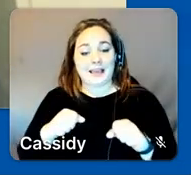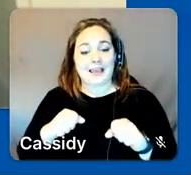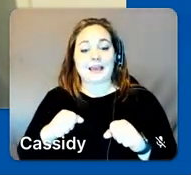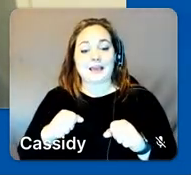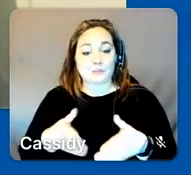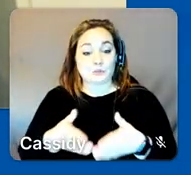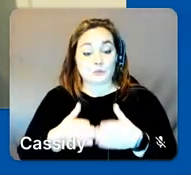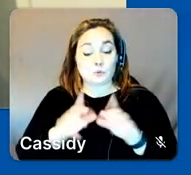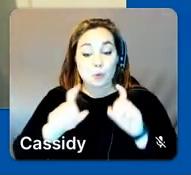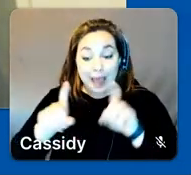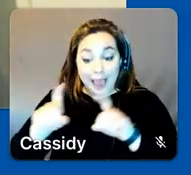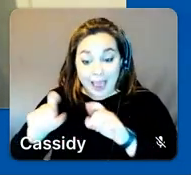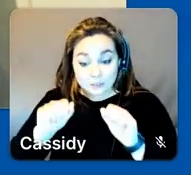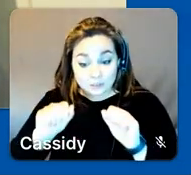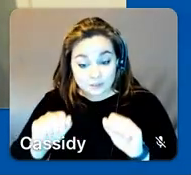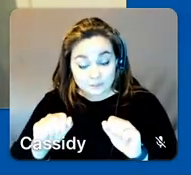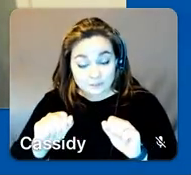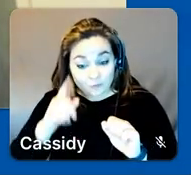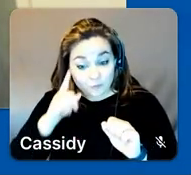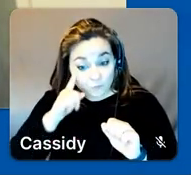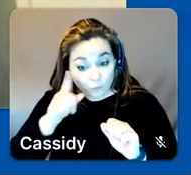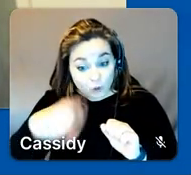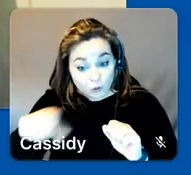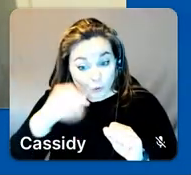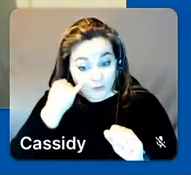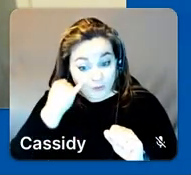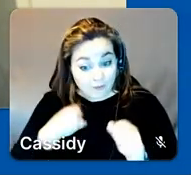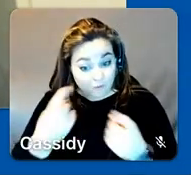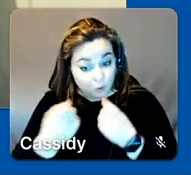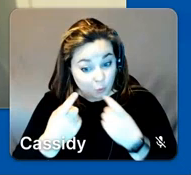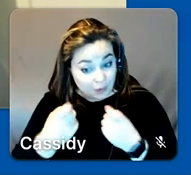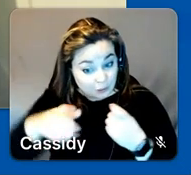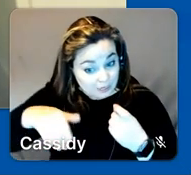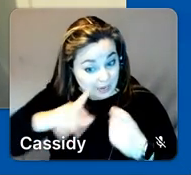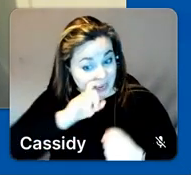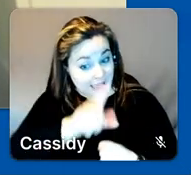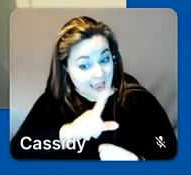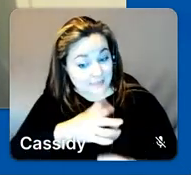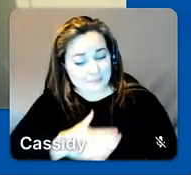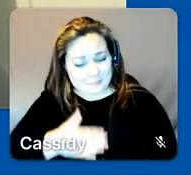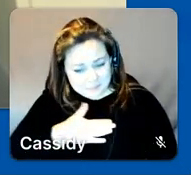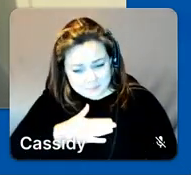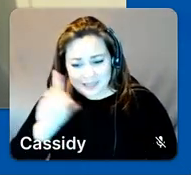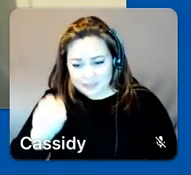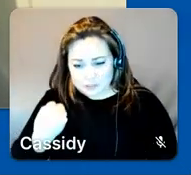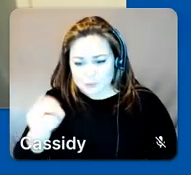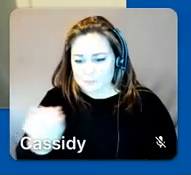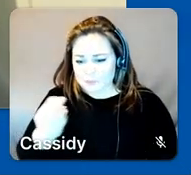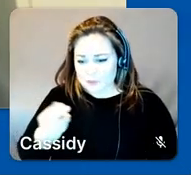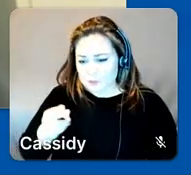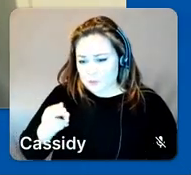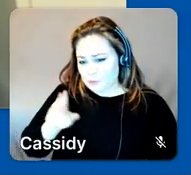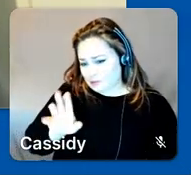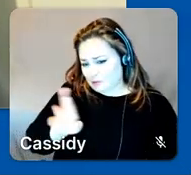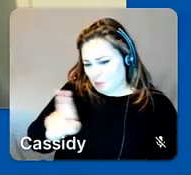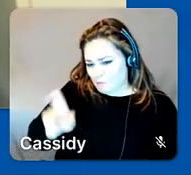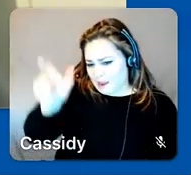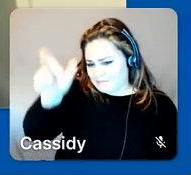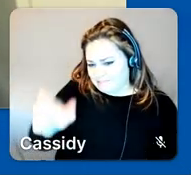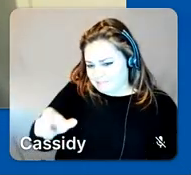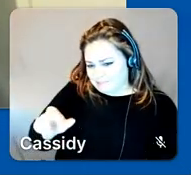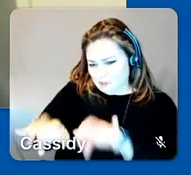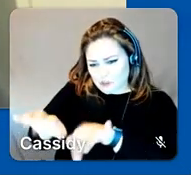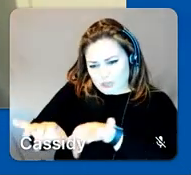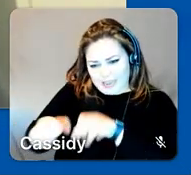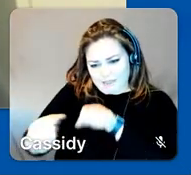to ask the questions. For those of you who have a question but haven't asked it yet, please do use the little, over on the right side of your screen, the